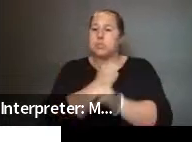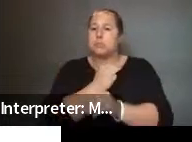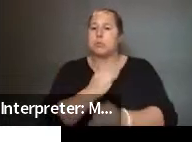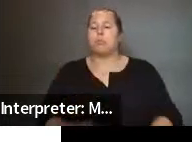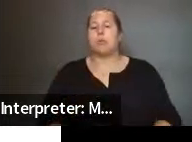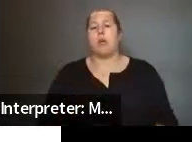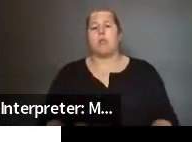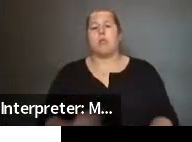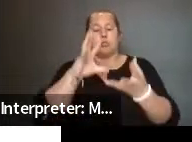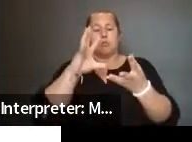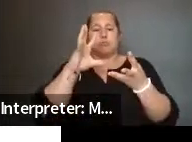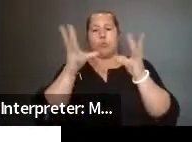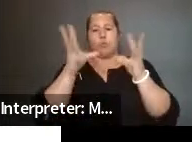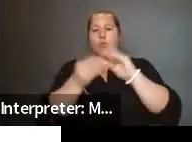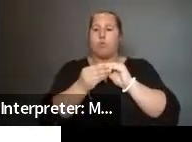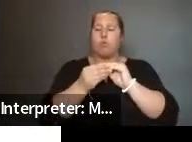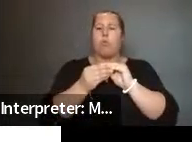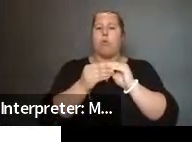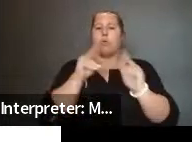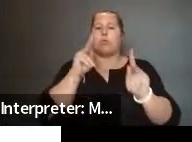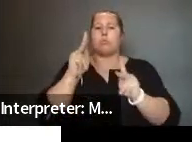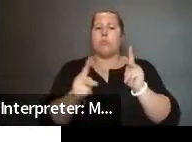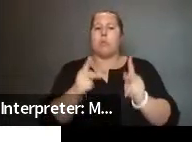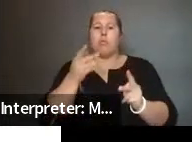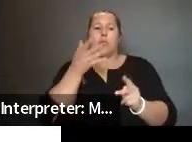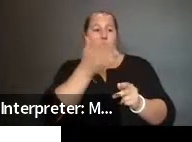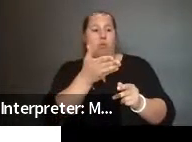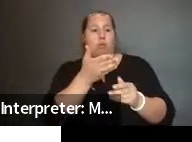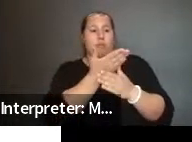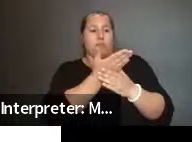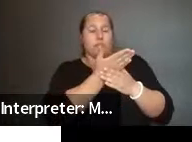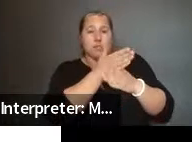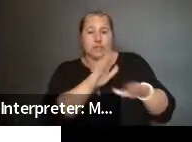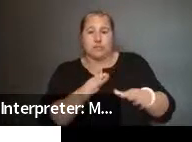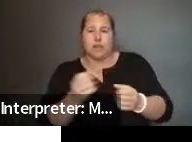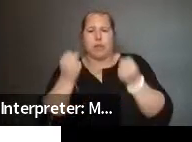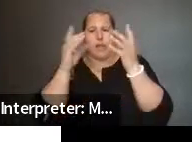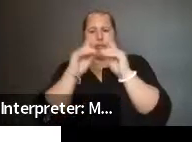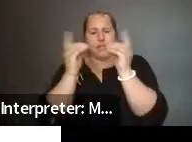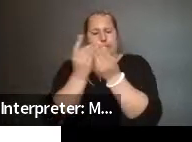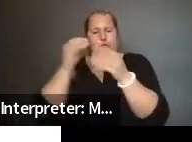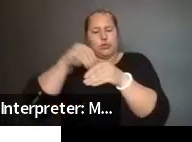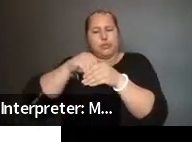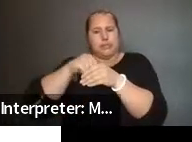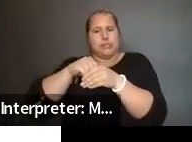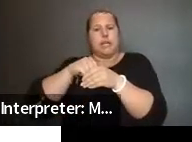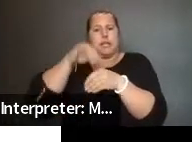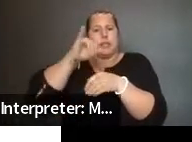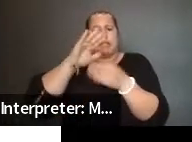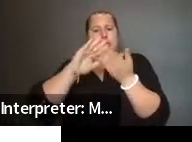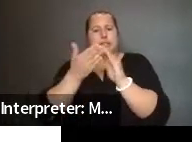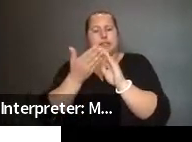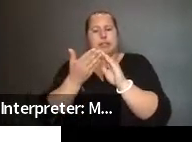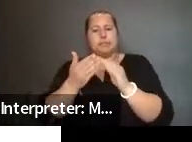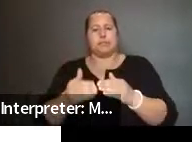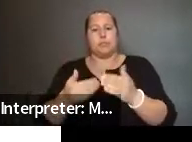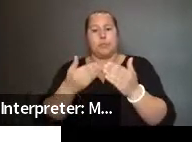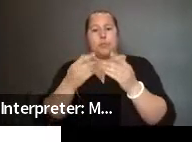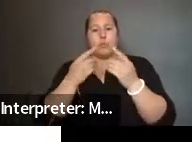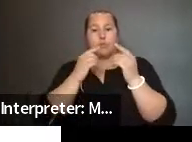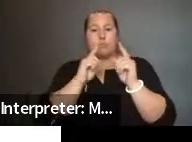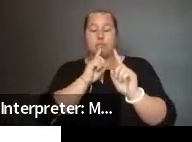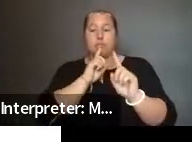of the jurisdiction and you divide that by the number of districts within it. The result is known as the ideal